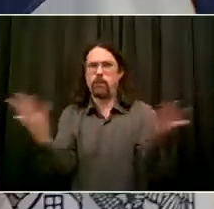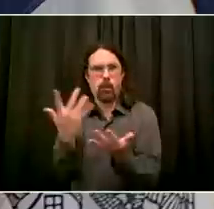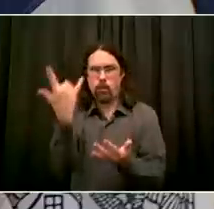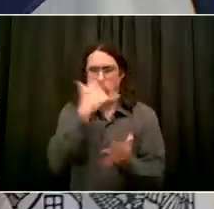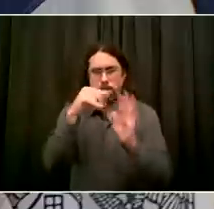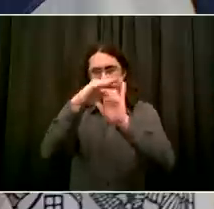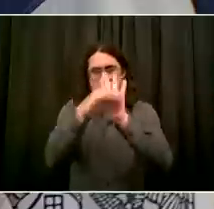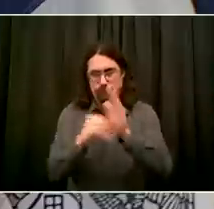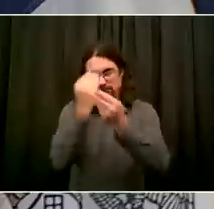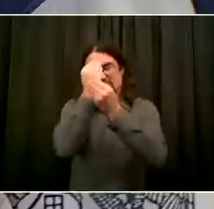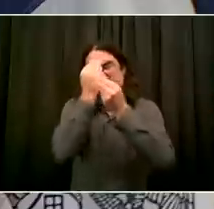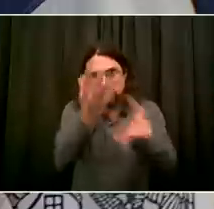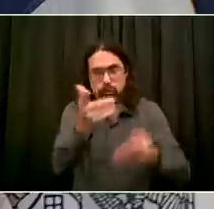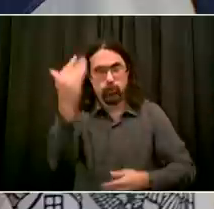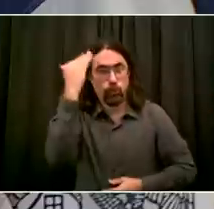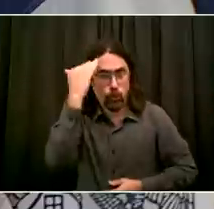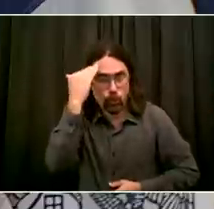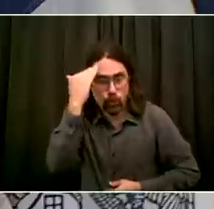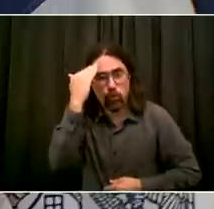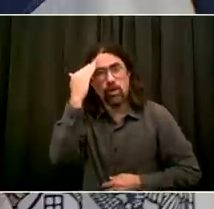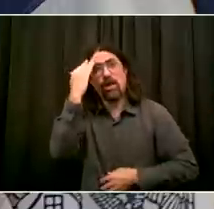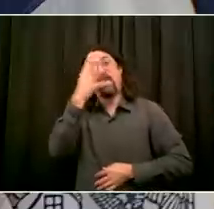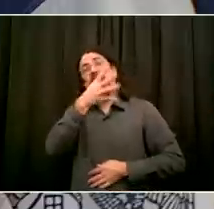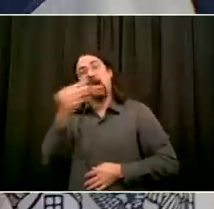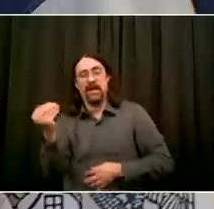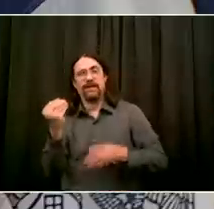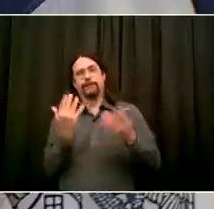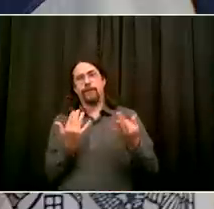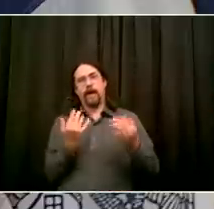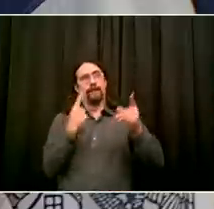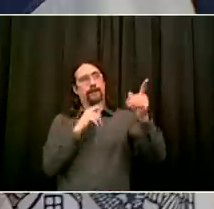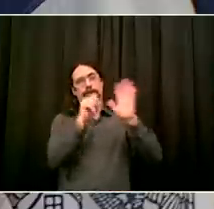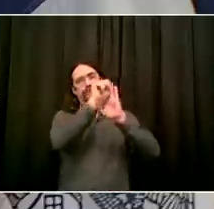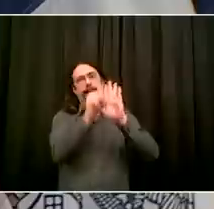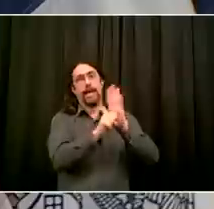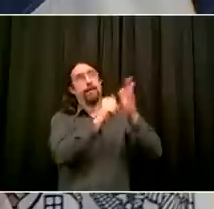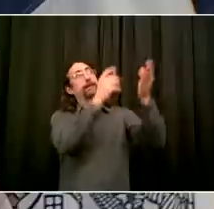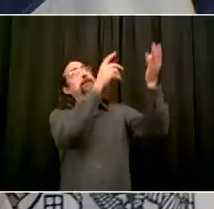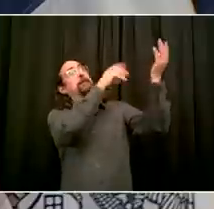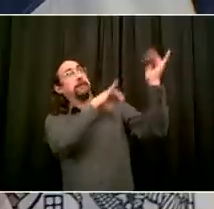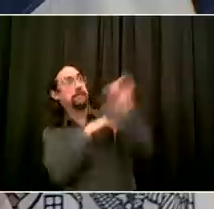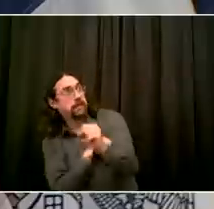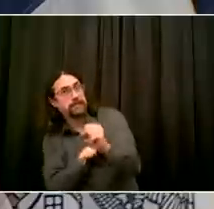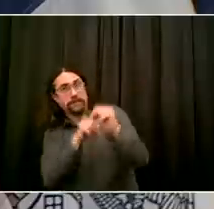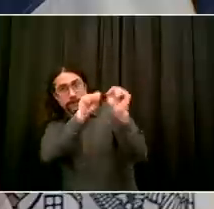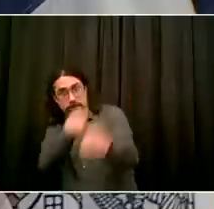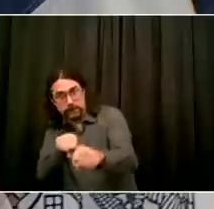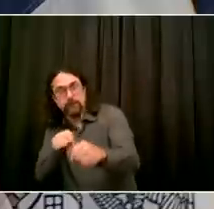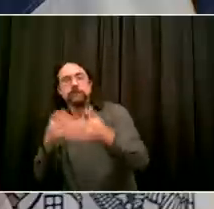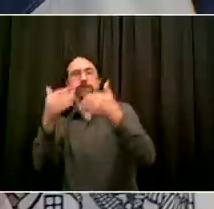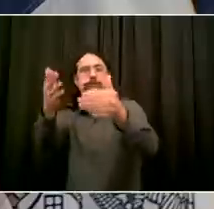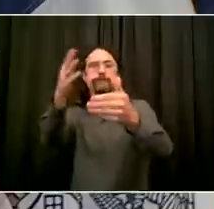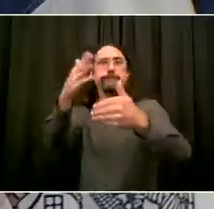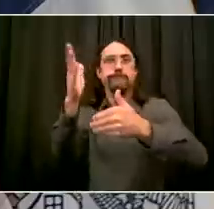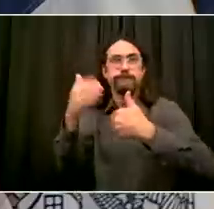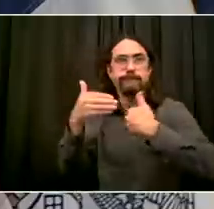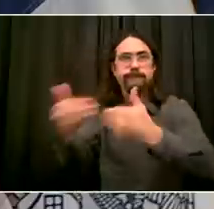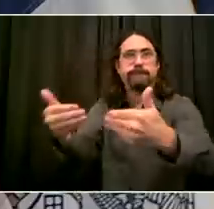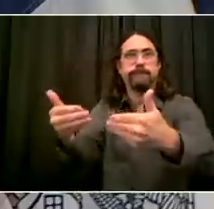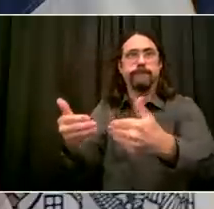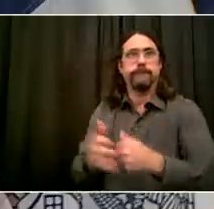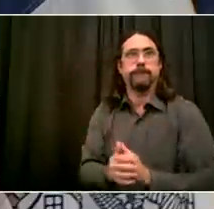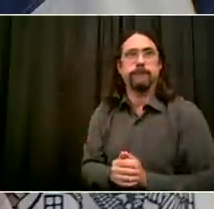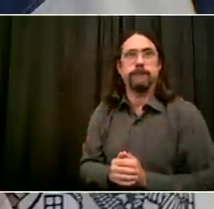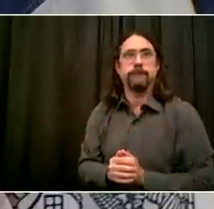the proposal out on Sunday, it gave people a chance to hear it and get ready for it. We will then, the second we have